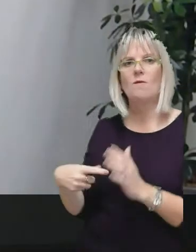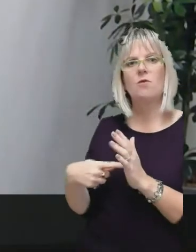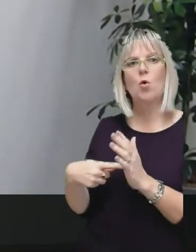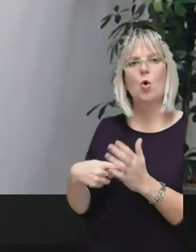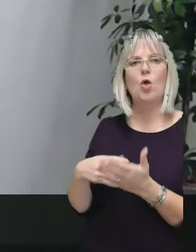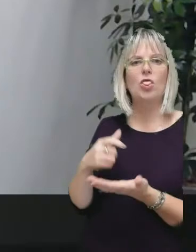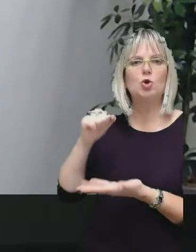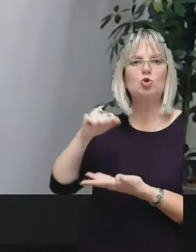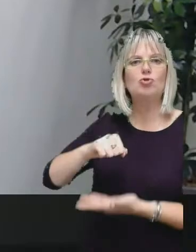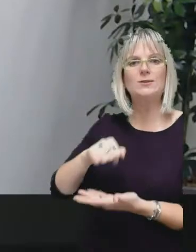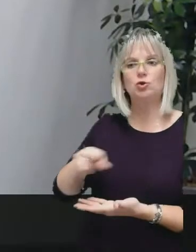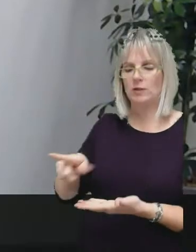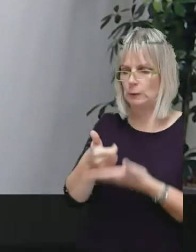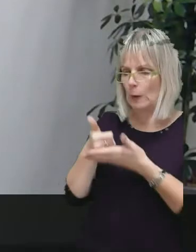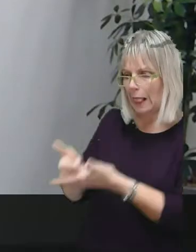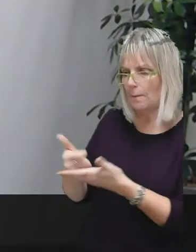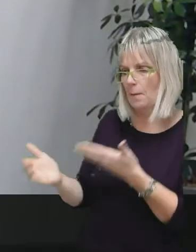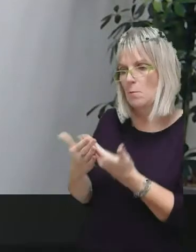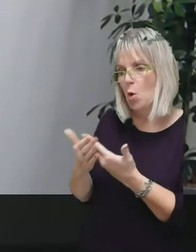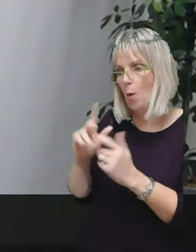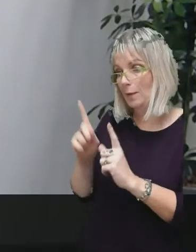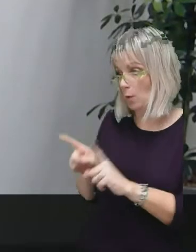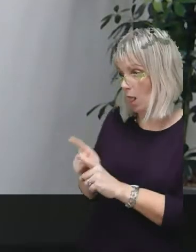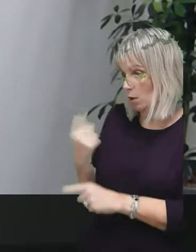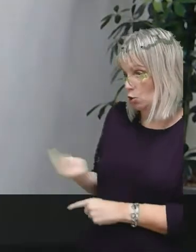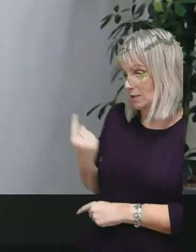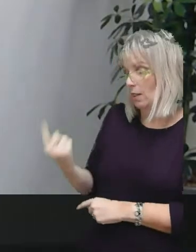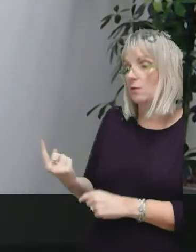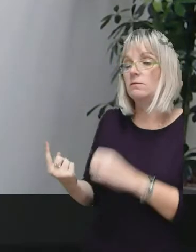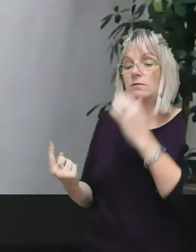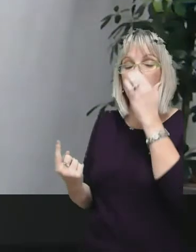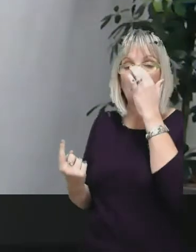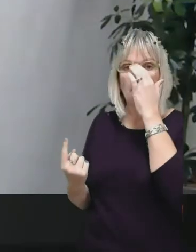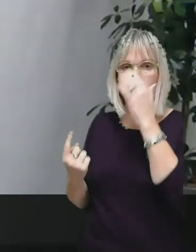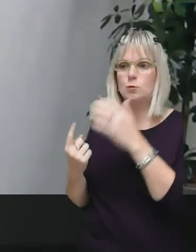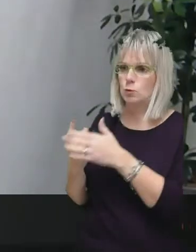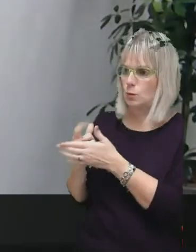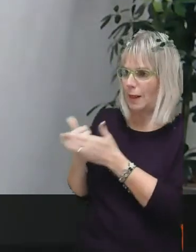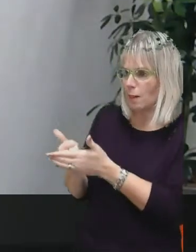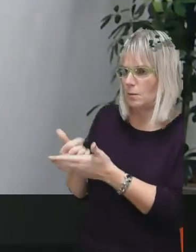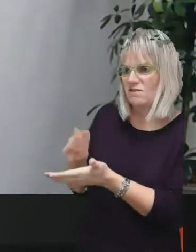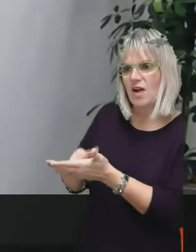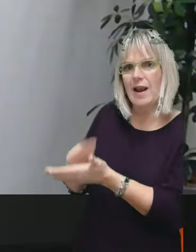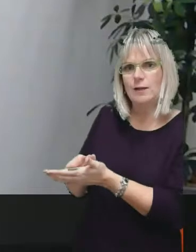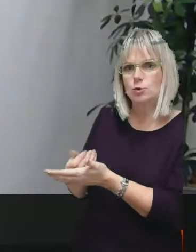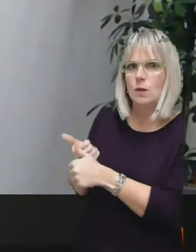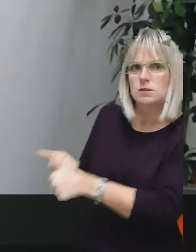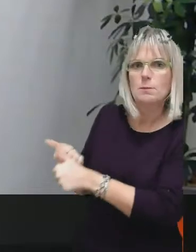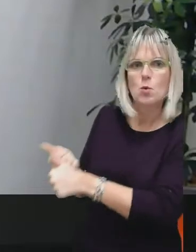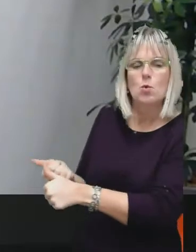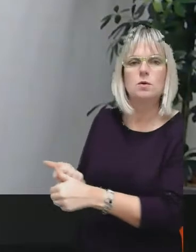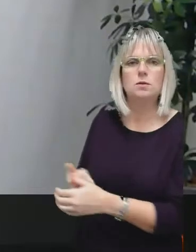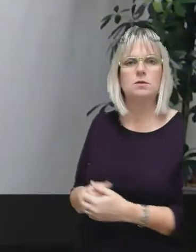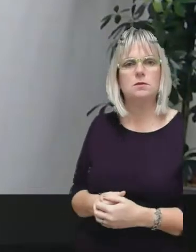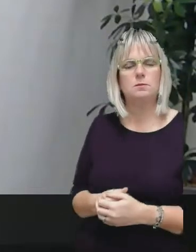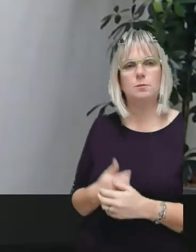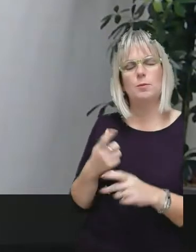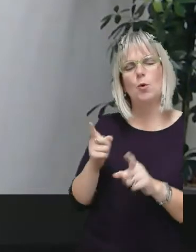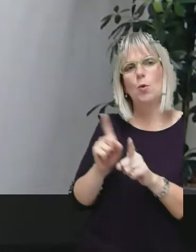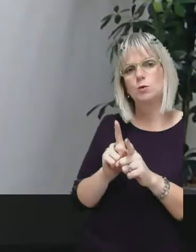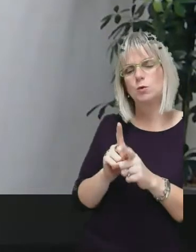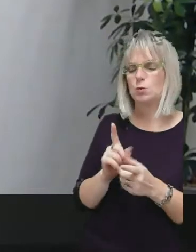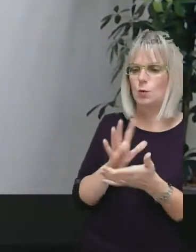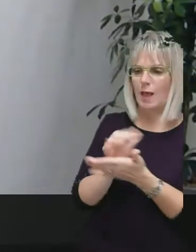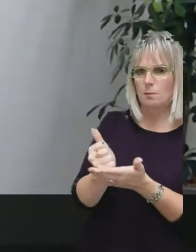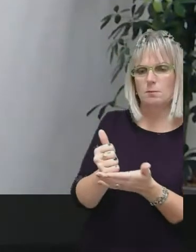sector, but also to persuade the Secretary of State for Culture, Media and Sports to do much more to help those who have fallen through the